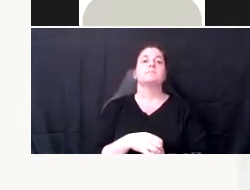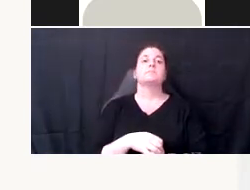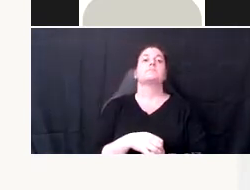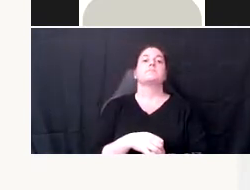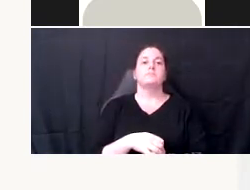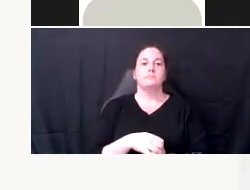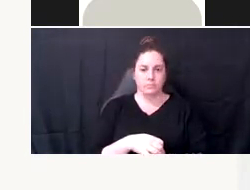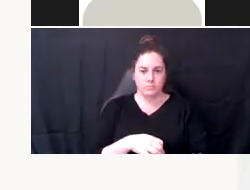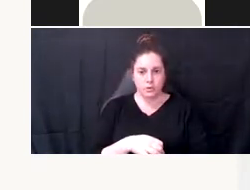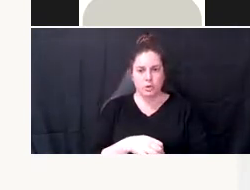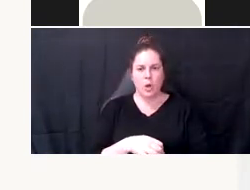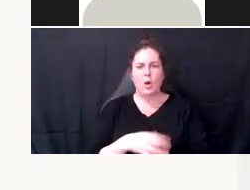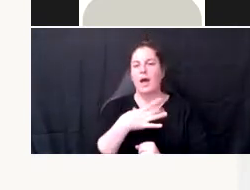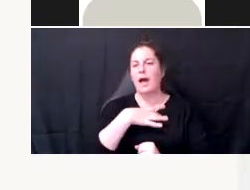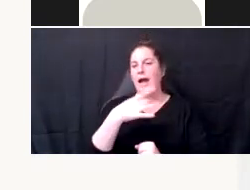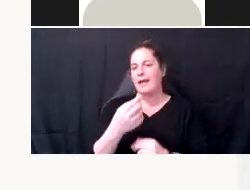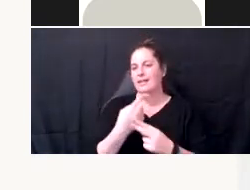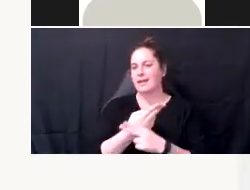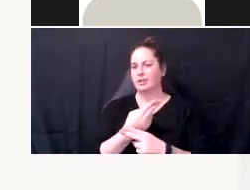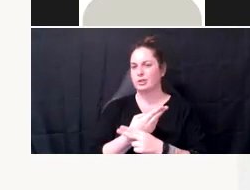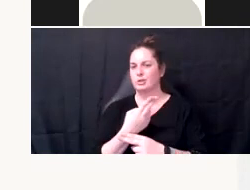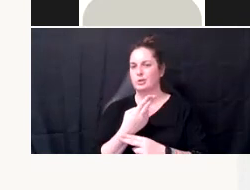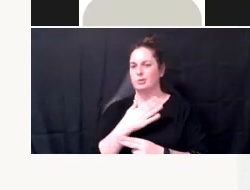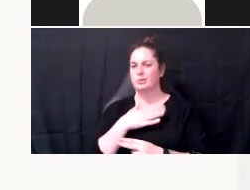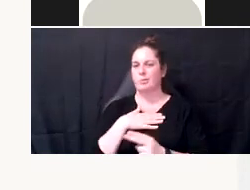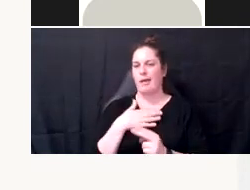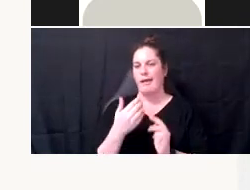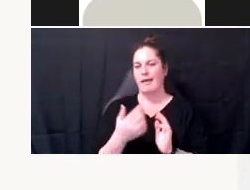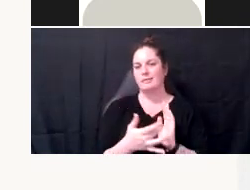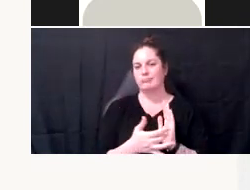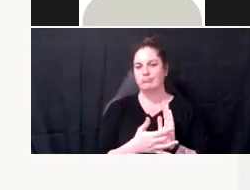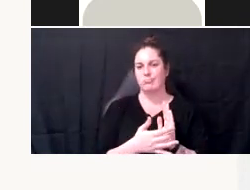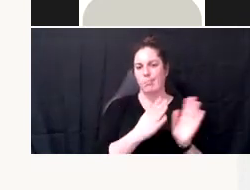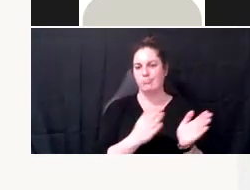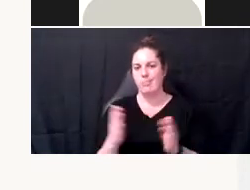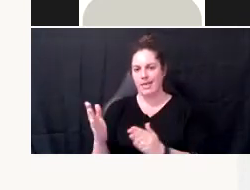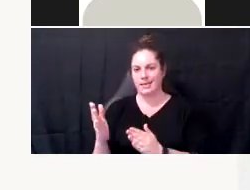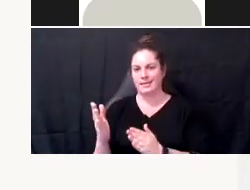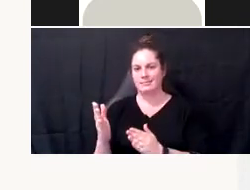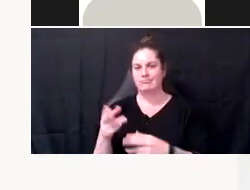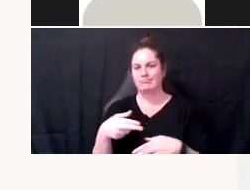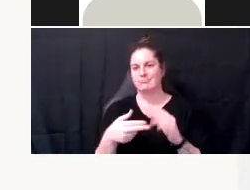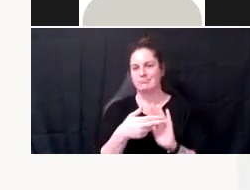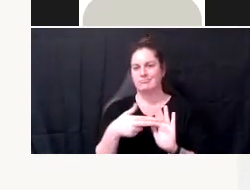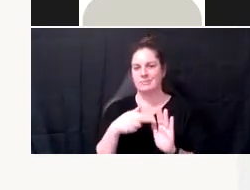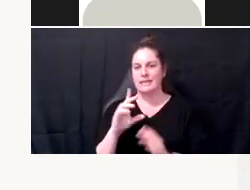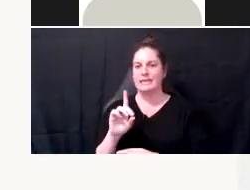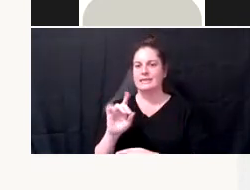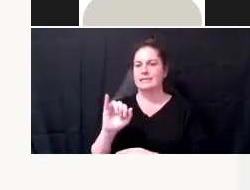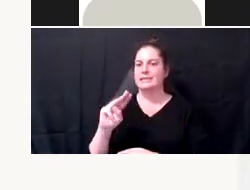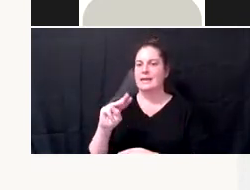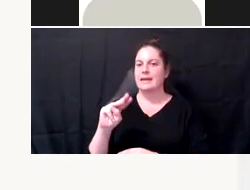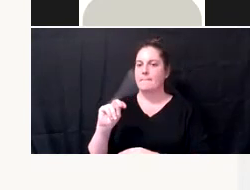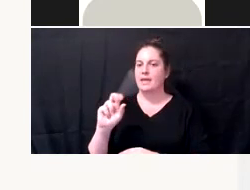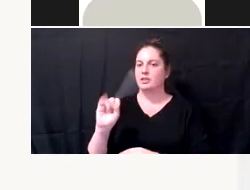I like to use a technique that I call dimensional analysis. Dimensional